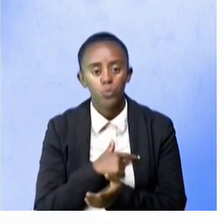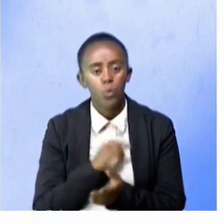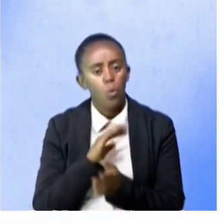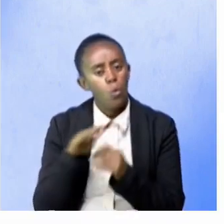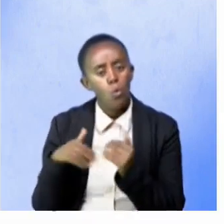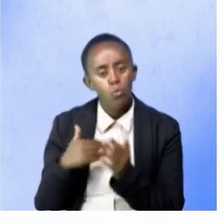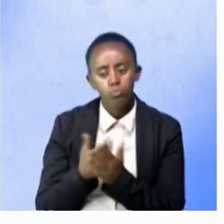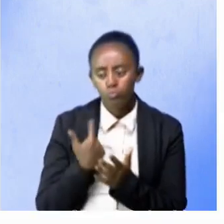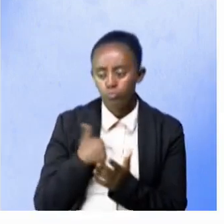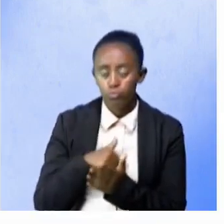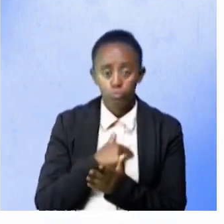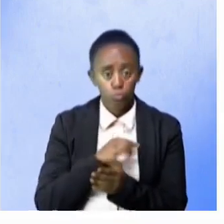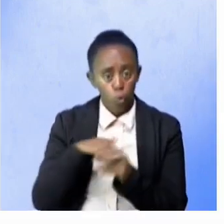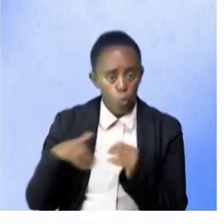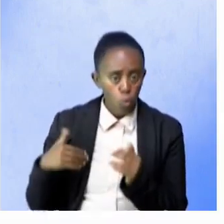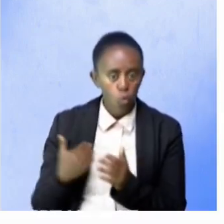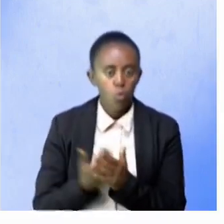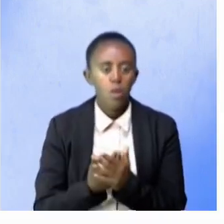like